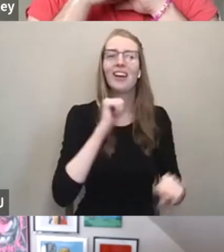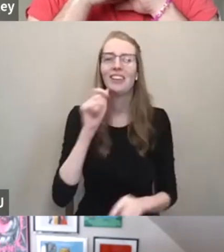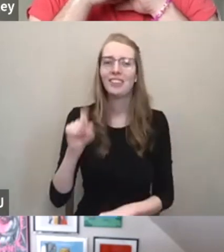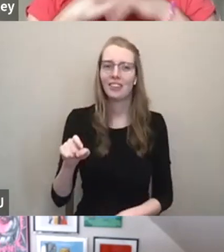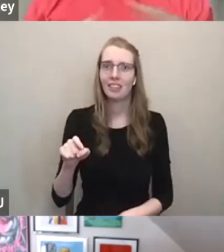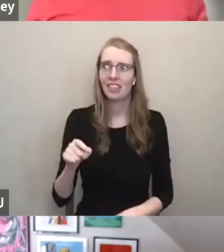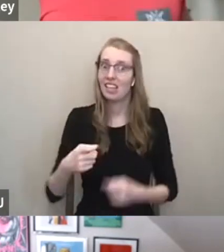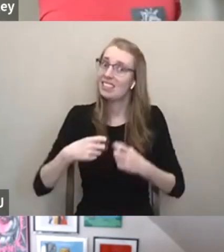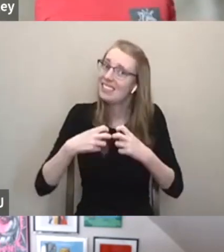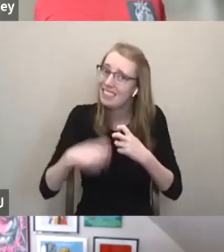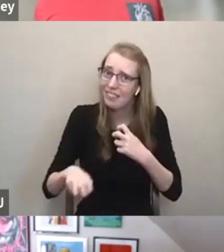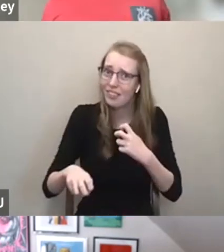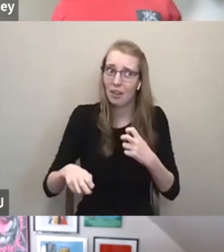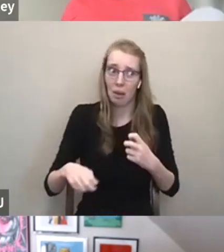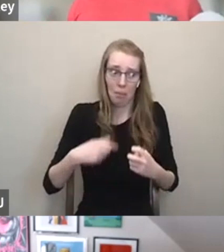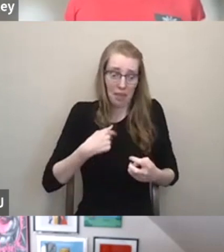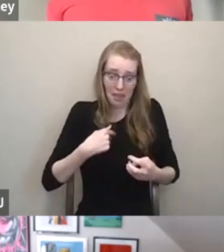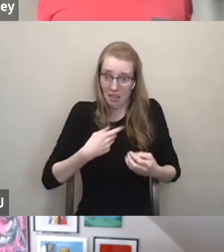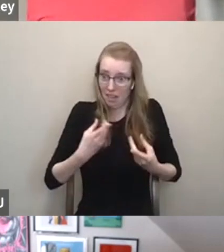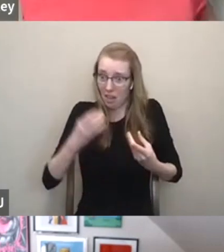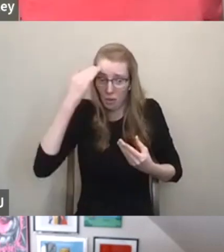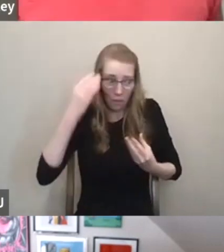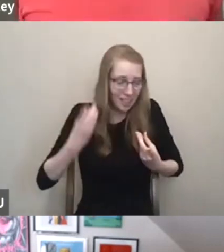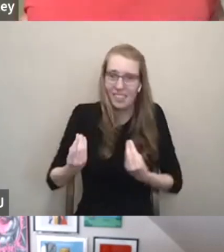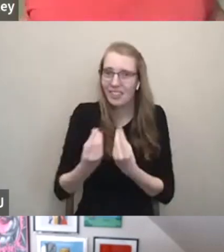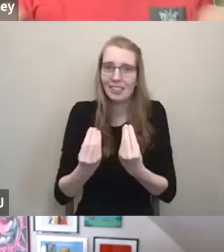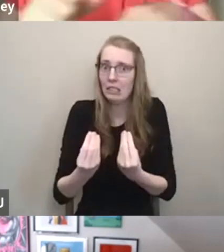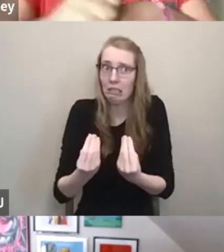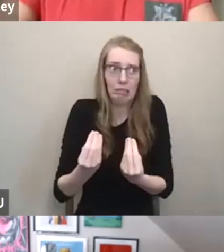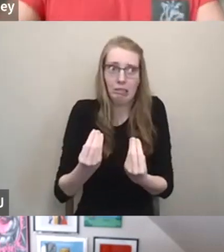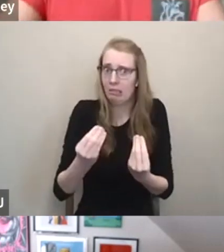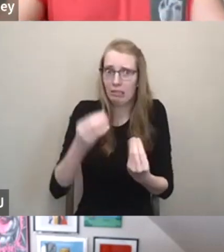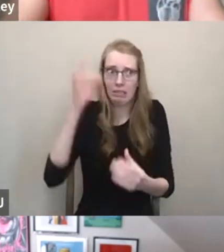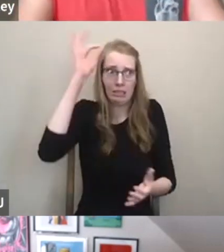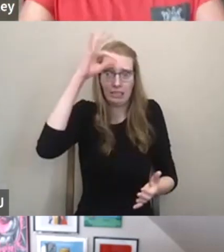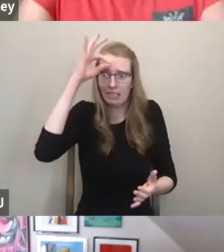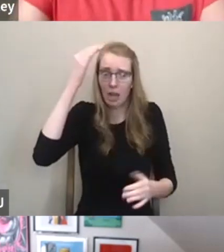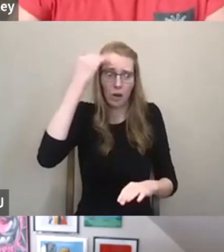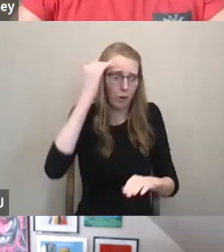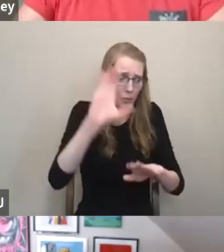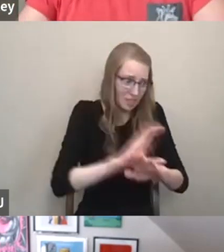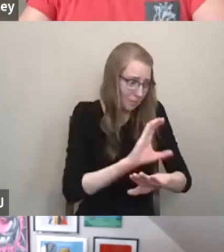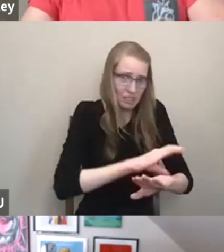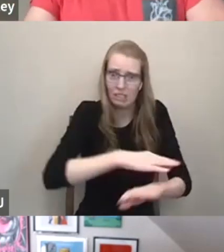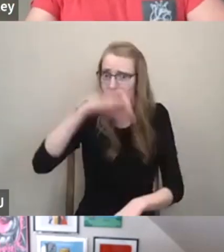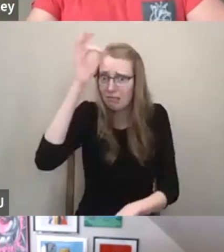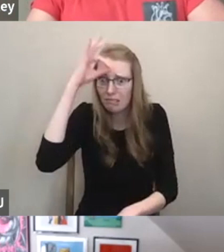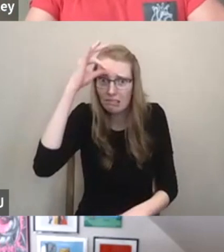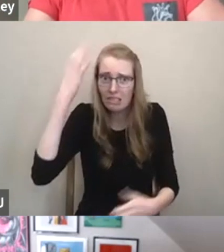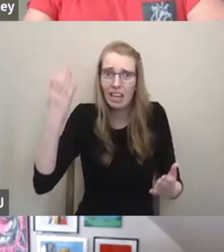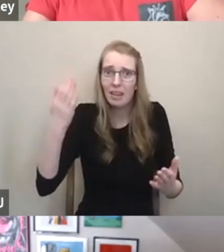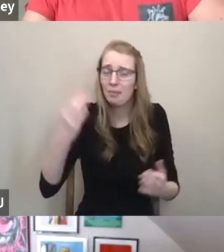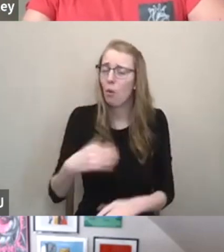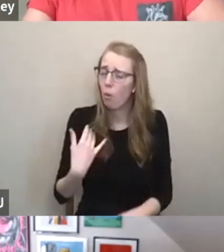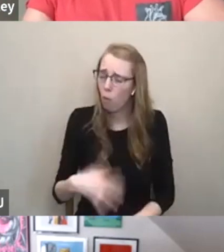doing. I didn't own a computer. I knew nothing. And it was a lot of figuring it out as